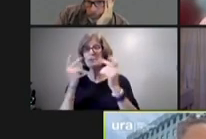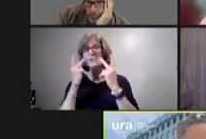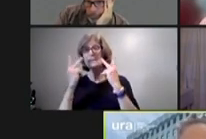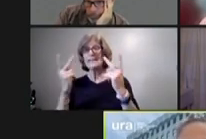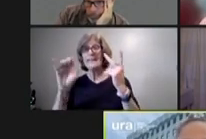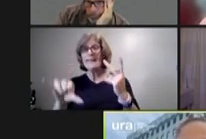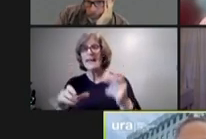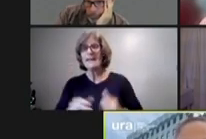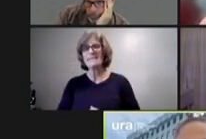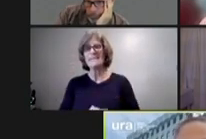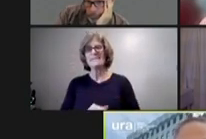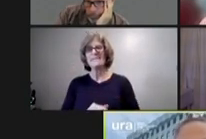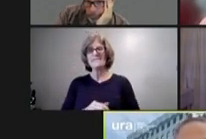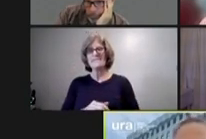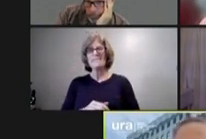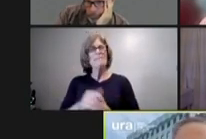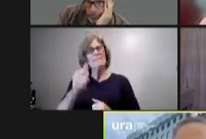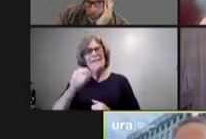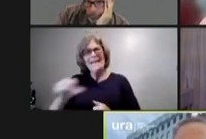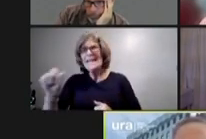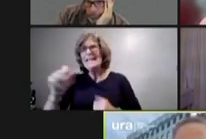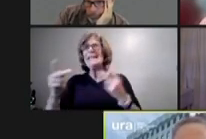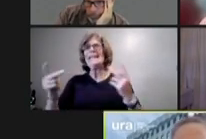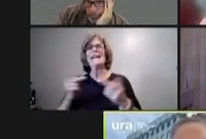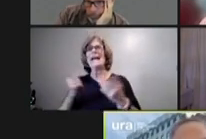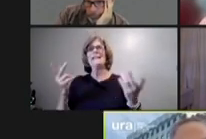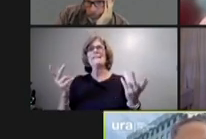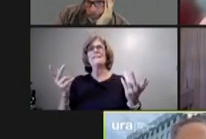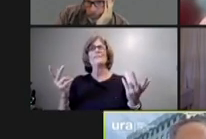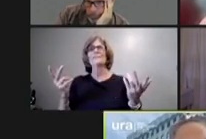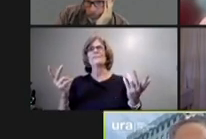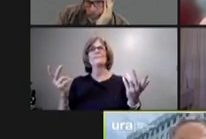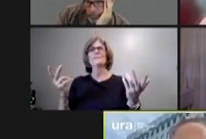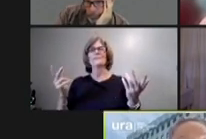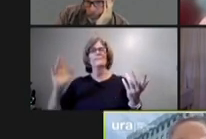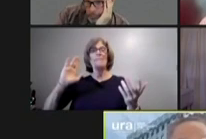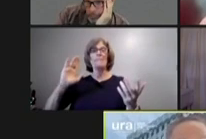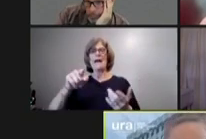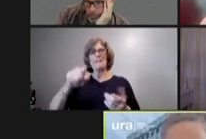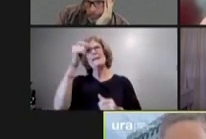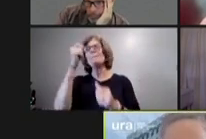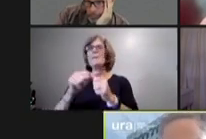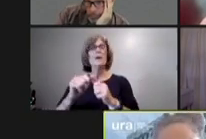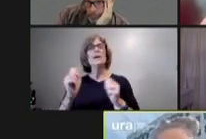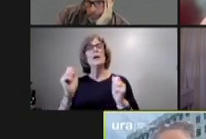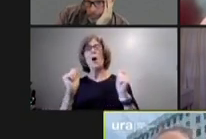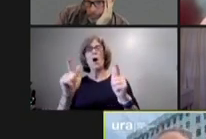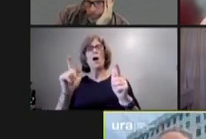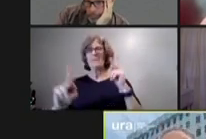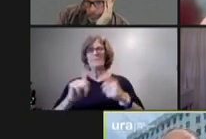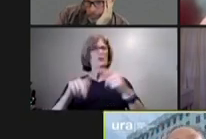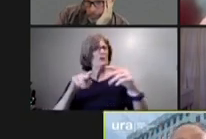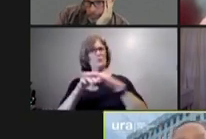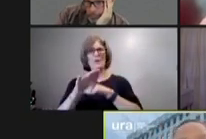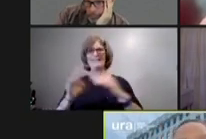get any type of accessible resource within the city. If it, you know, back in the day when everything was downtown and we came in physically to do